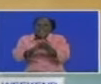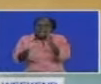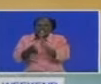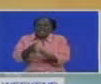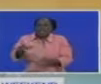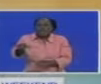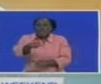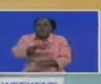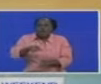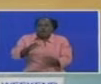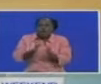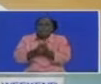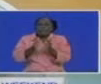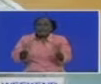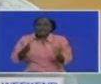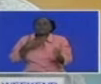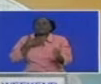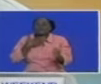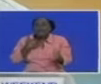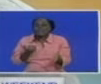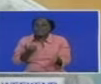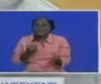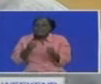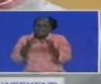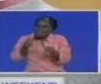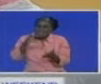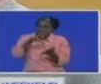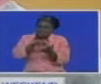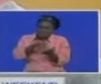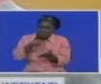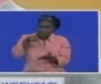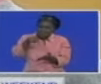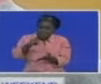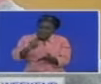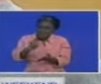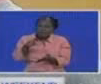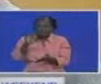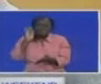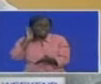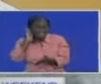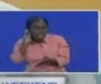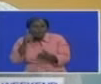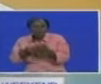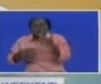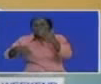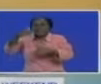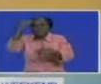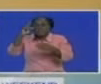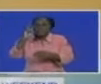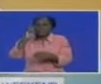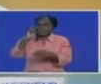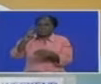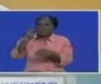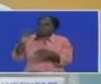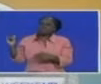mwananchi wants to put on the table, because if that was the case, they would have hearkened to what Professor is saying. Let us see where we import